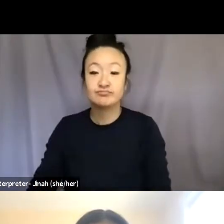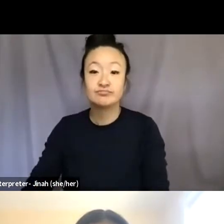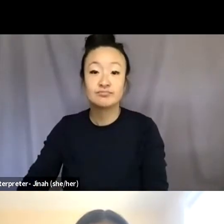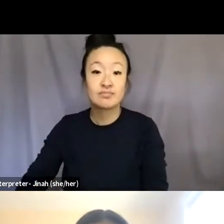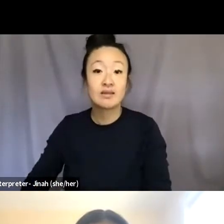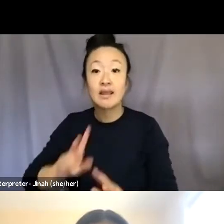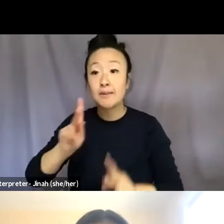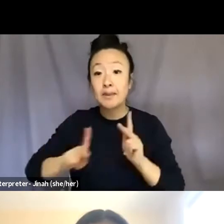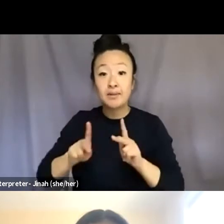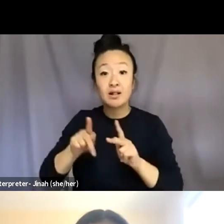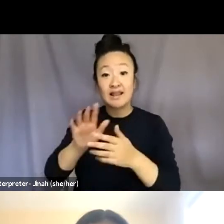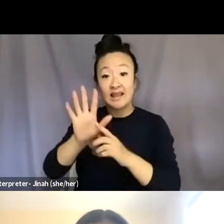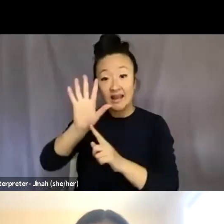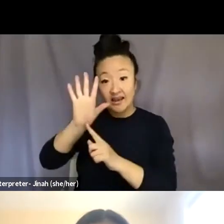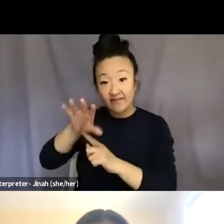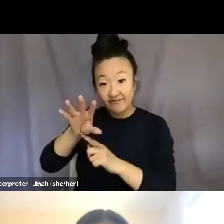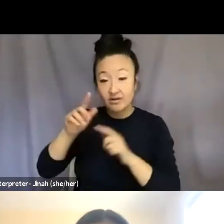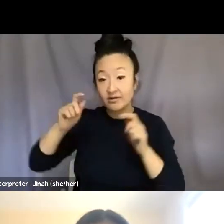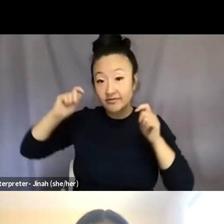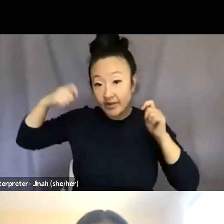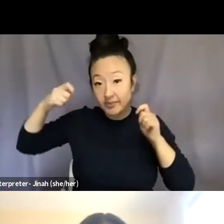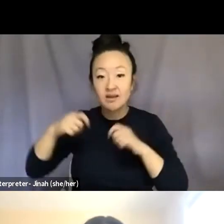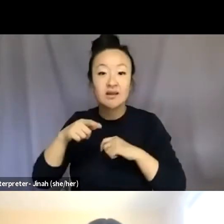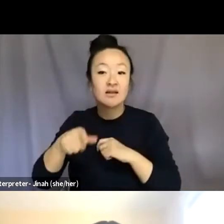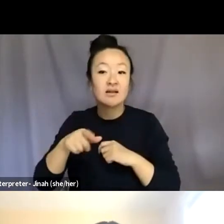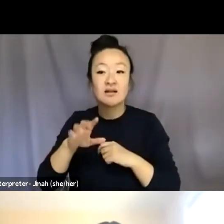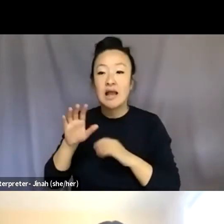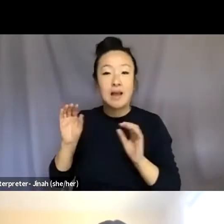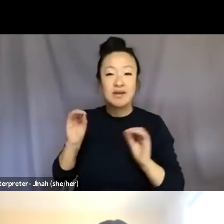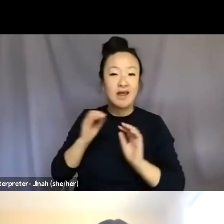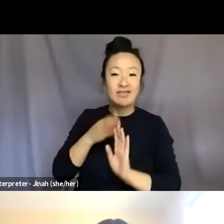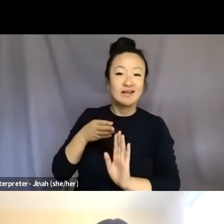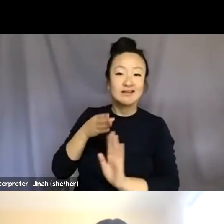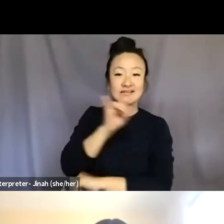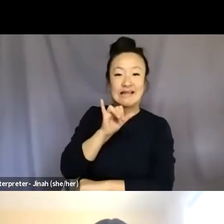filming, but nothing like On the Boards pre-pandemic.